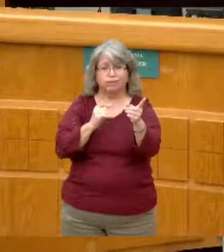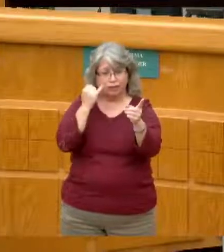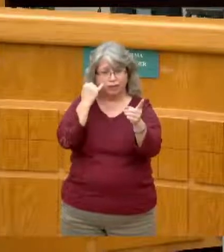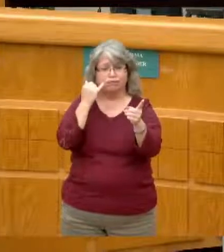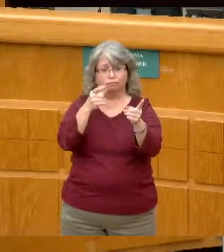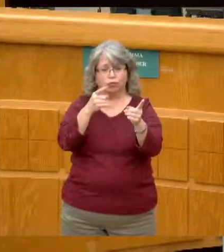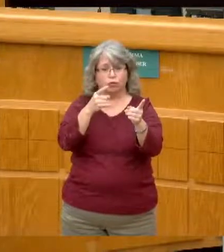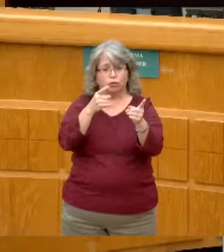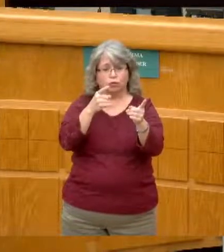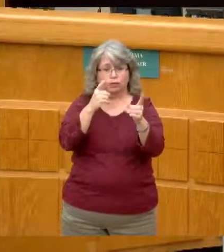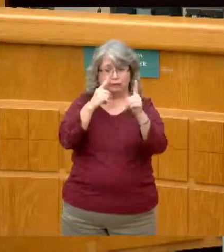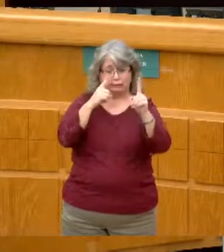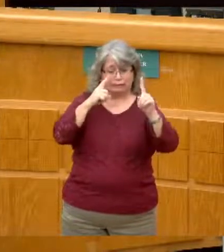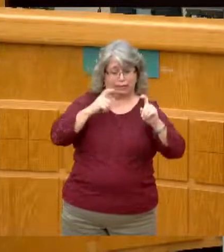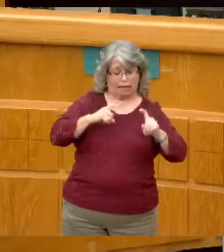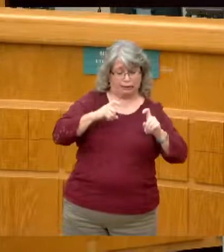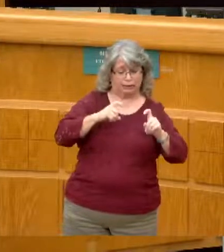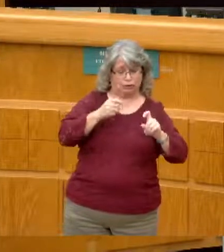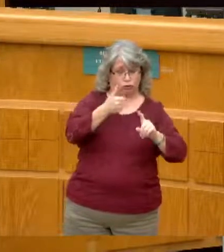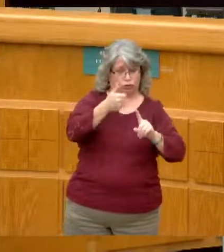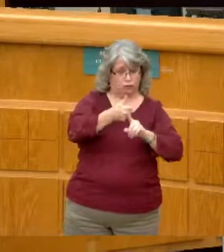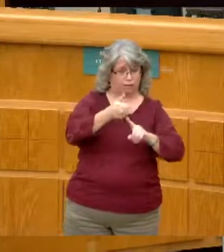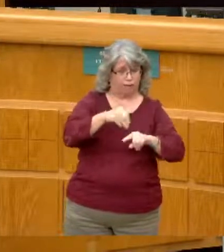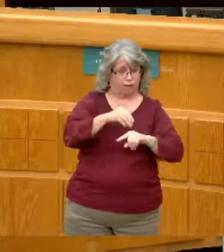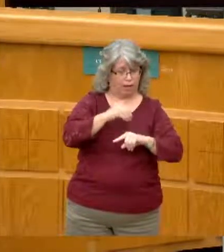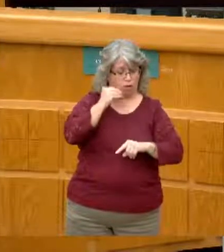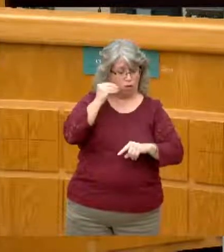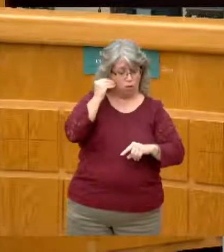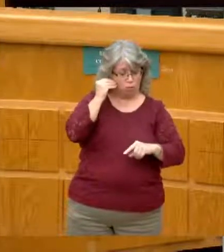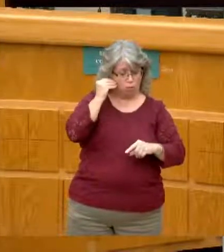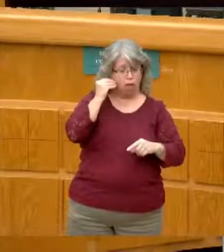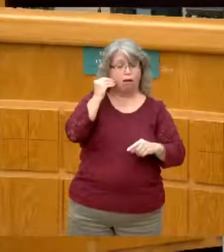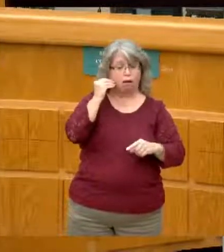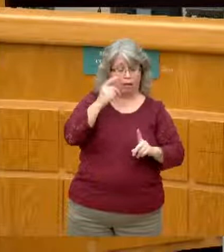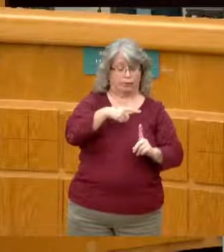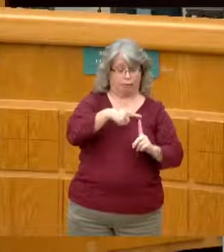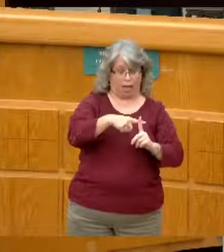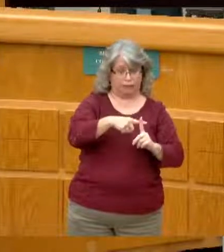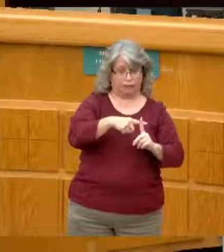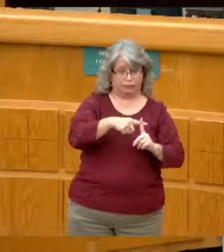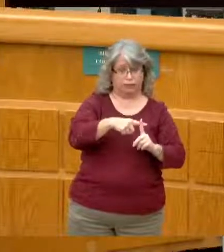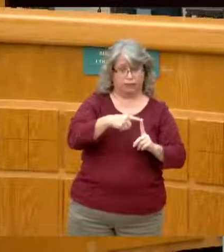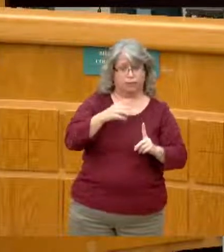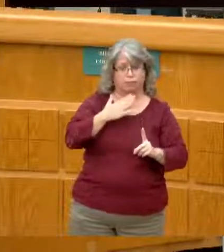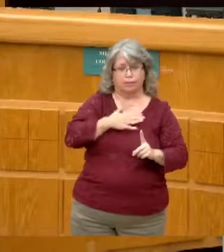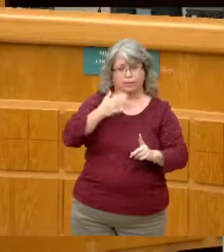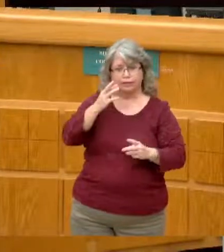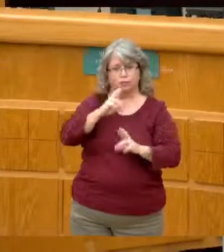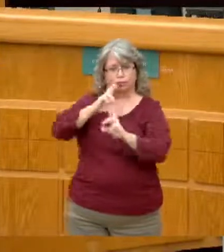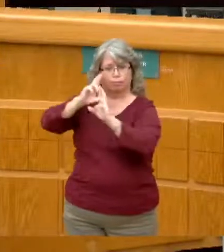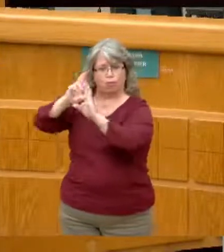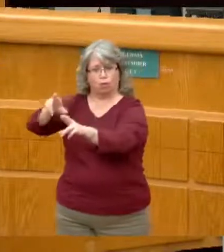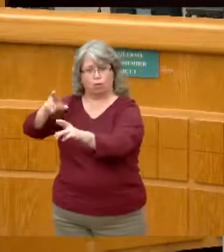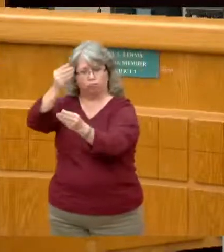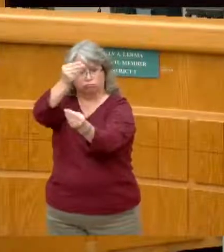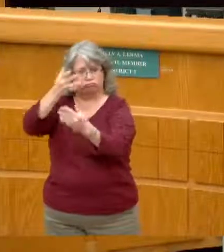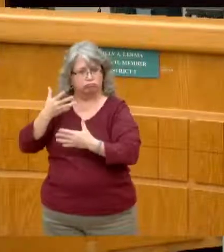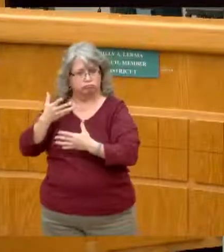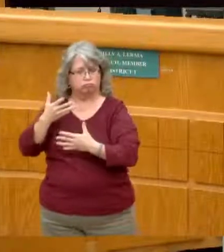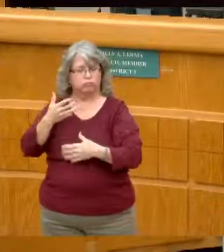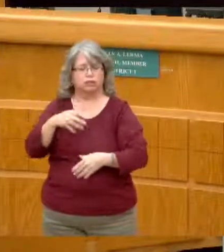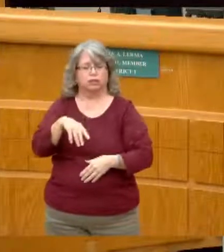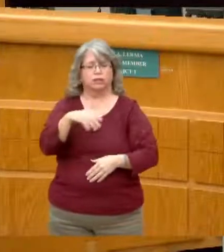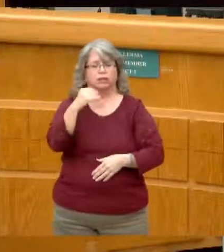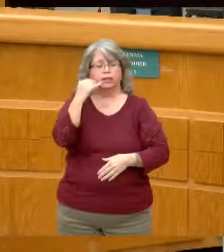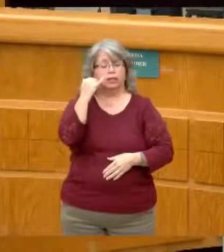you report it. And we've made it relatively easy for you to report your positive results. So if you test positive with any at-home